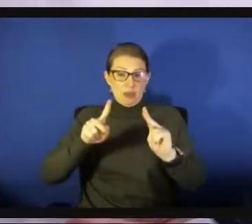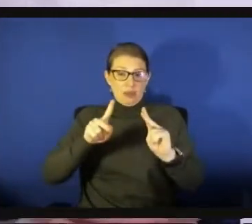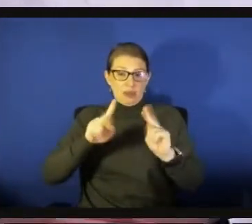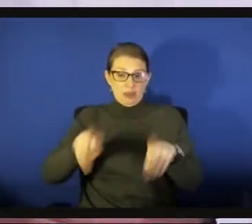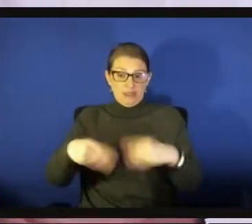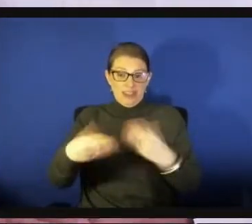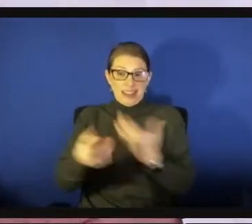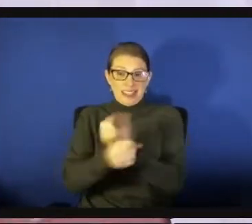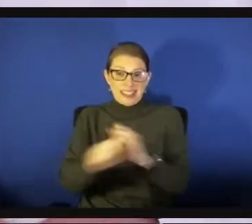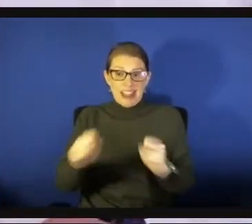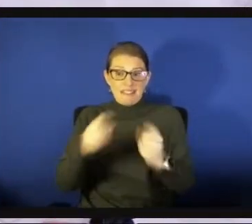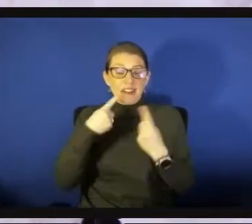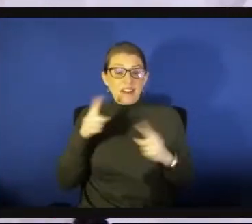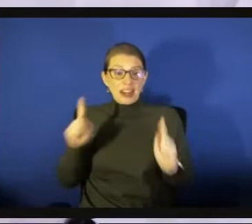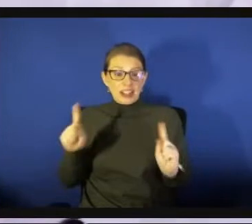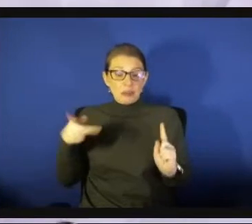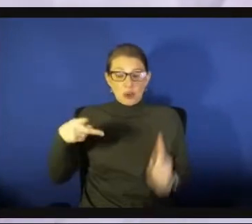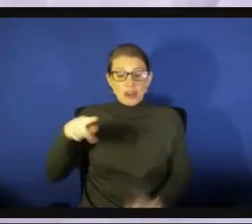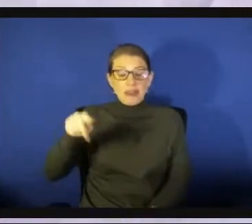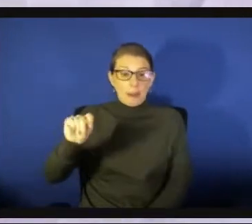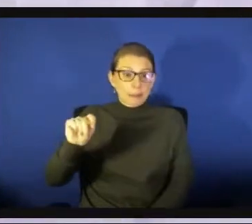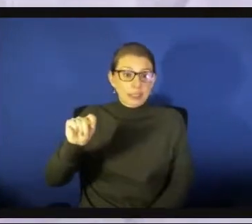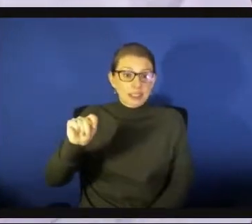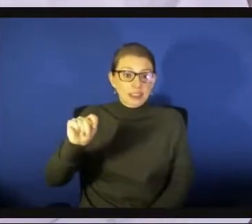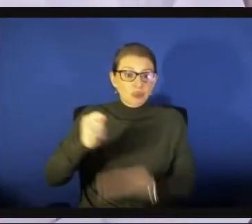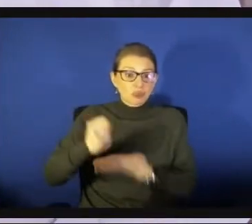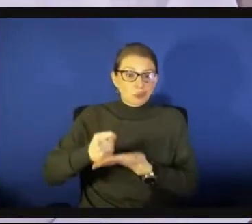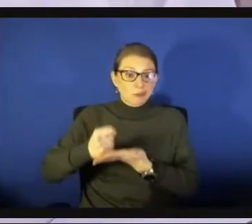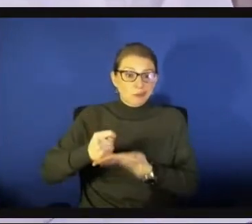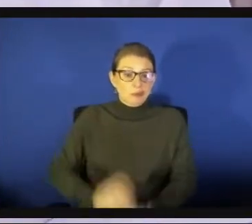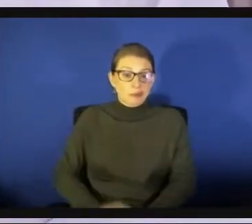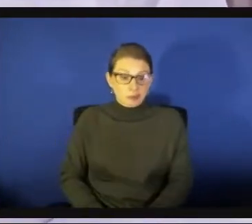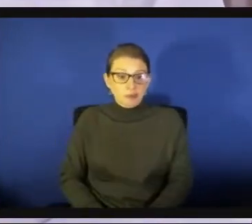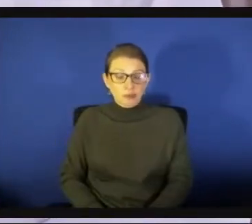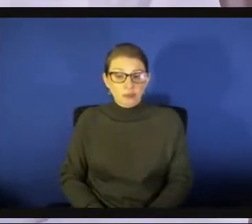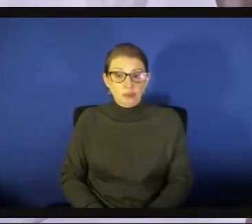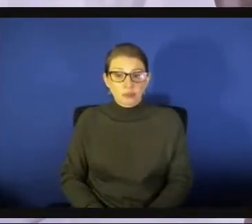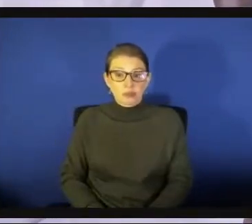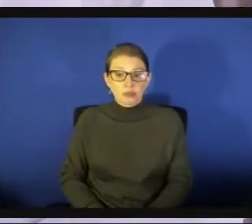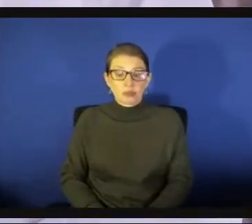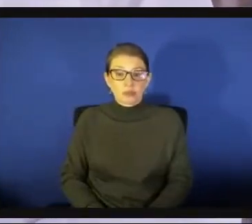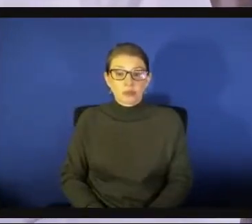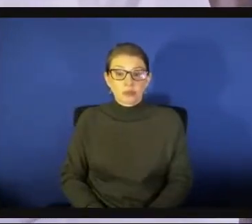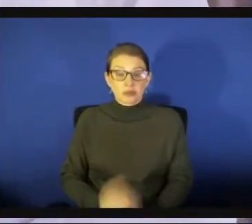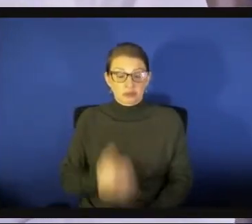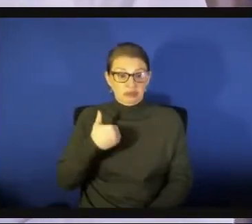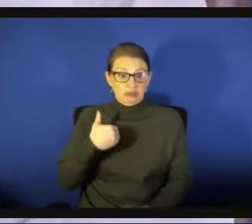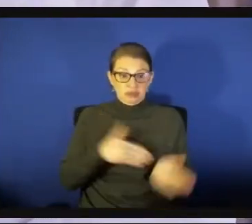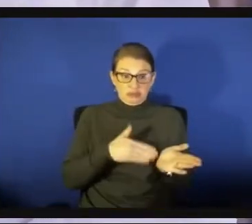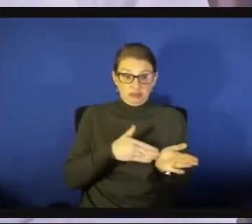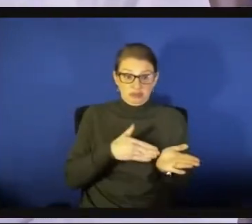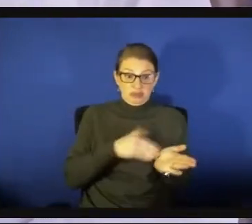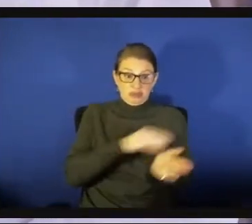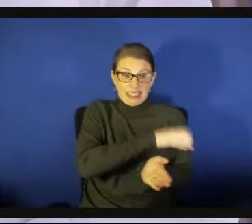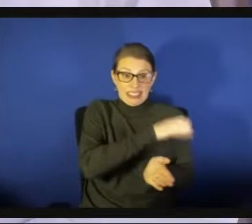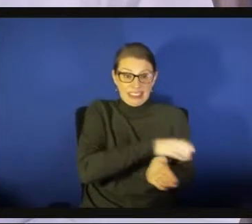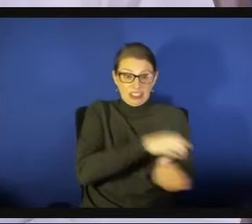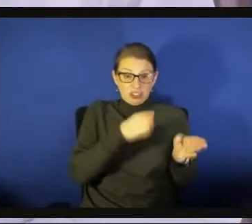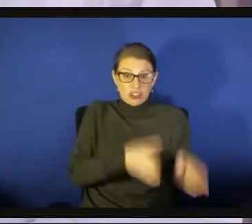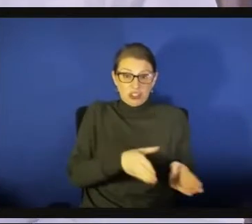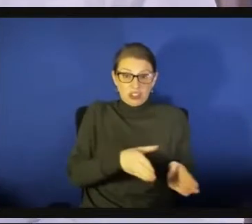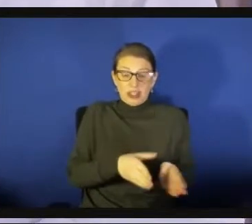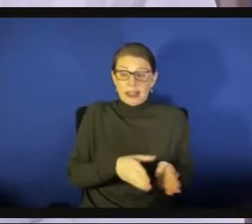effective proton therapy. And so, of course, there are the clinicians, and we've been able to attract incredible talent around the